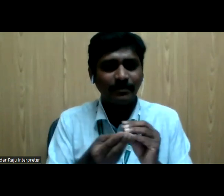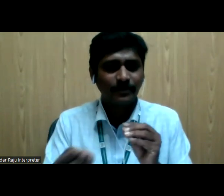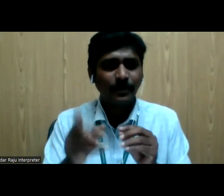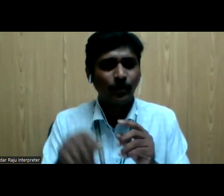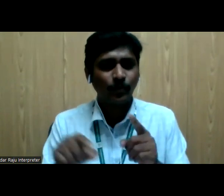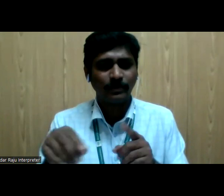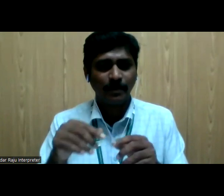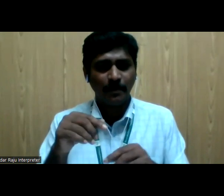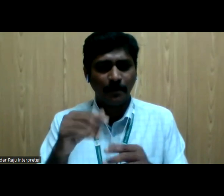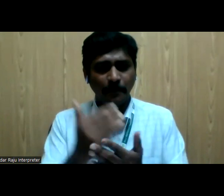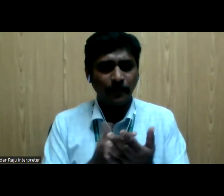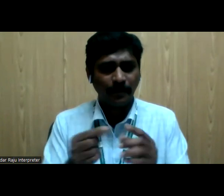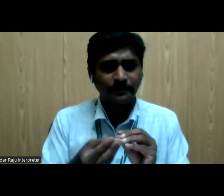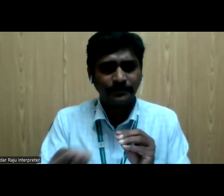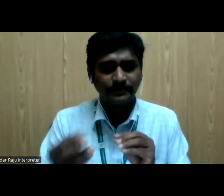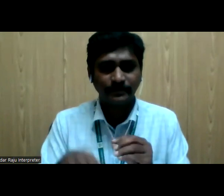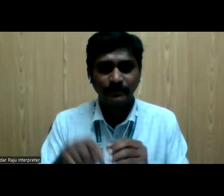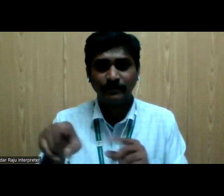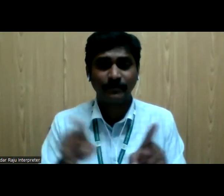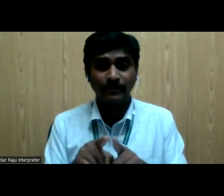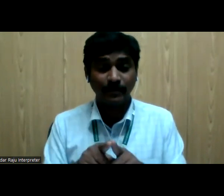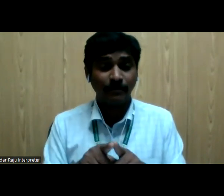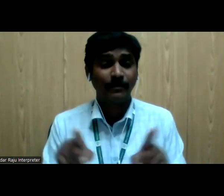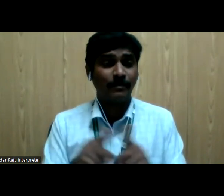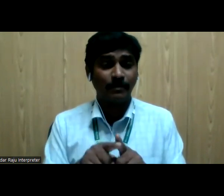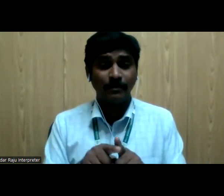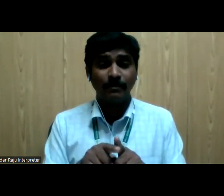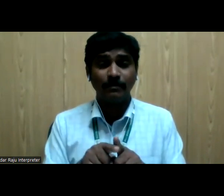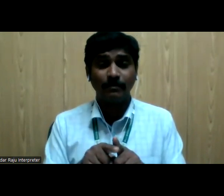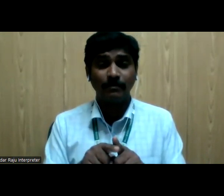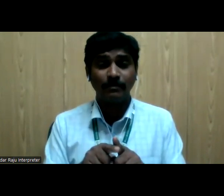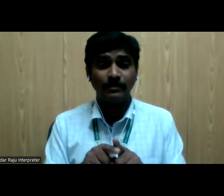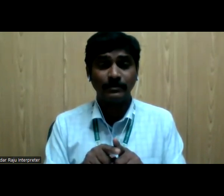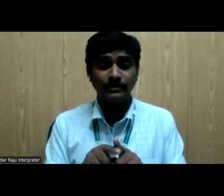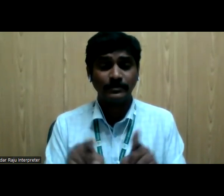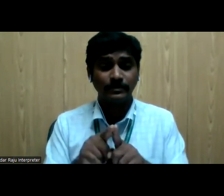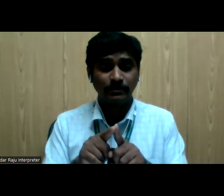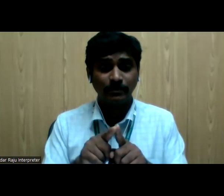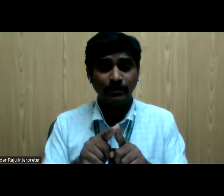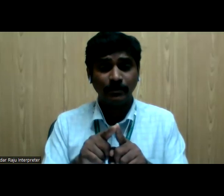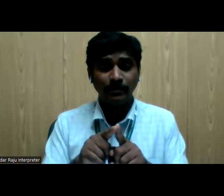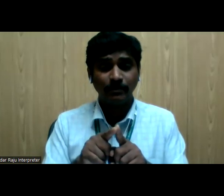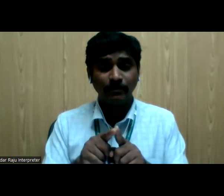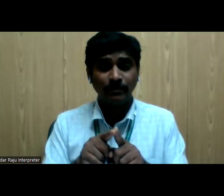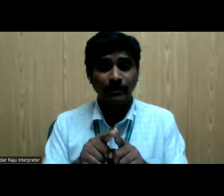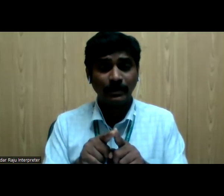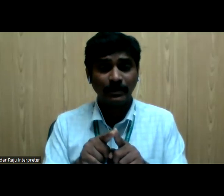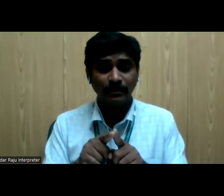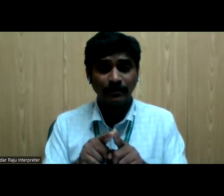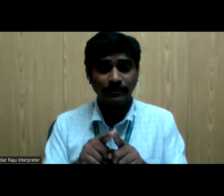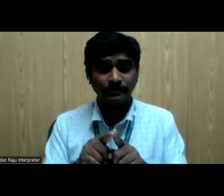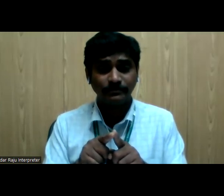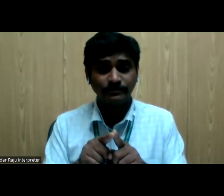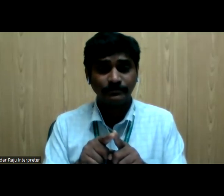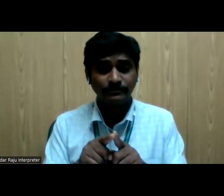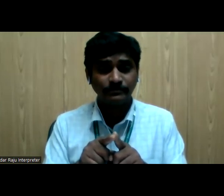a exhibition on assistive technologies. See, as you know, there are amazing innovation happening to improve the